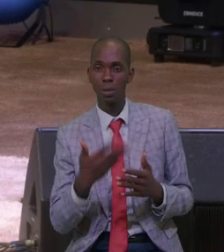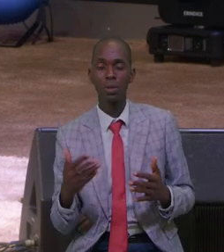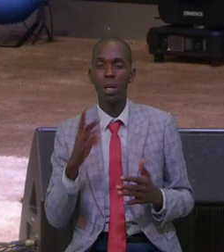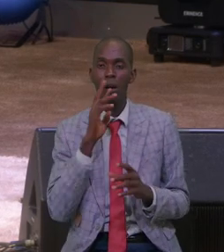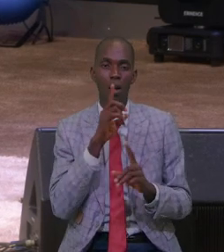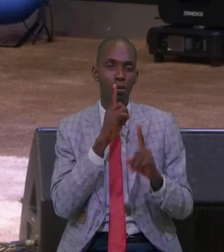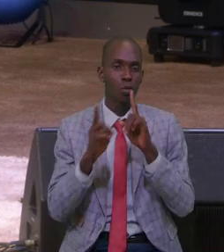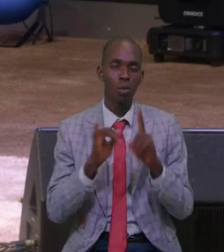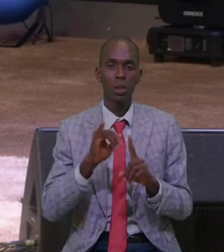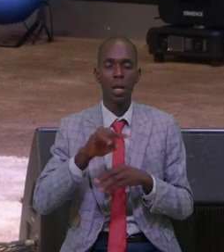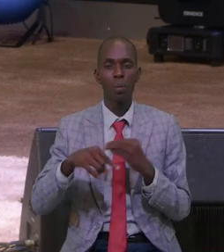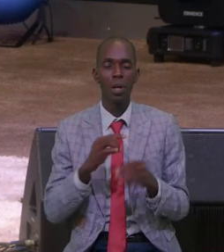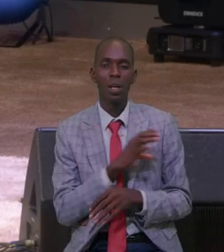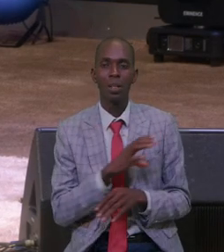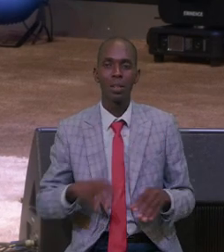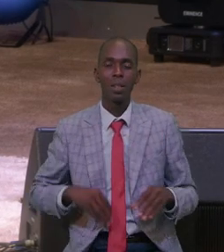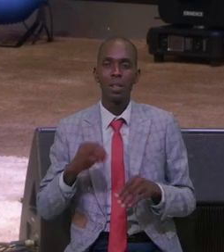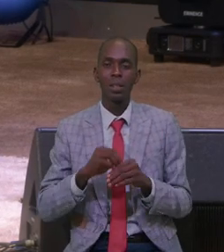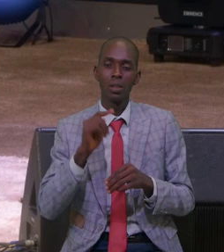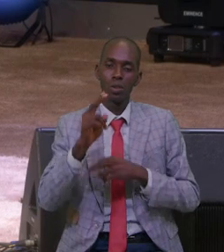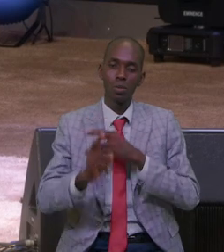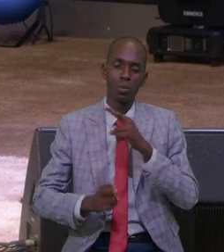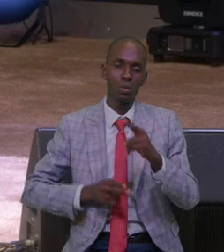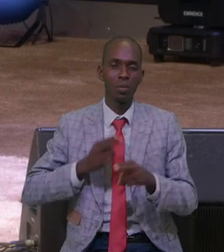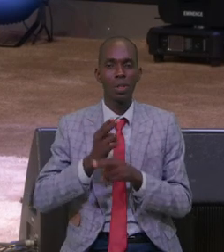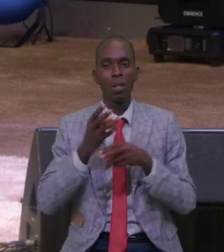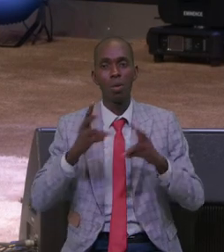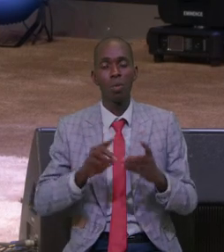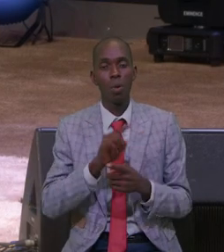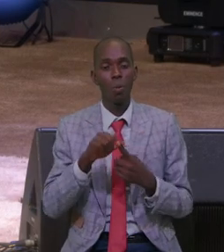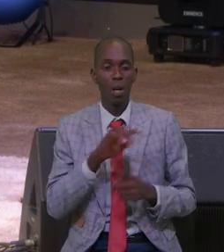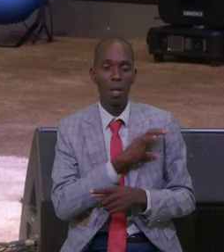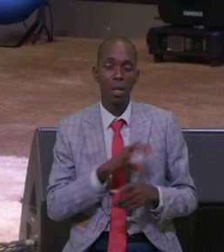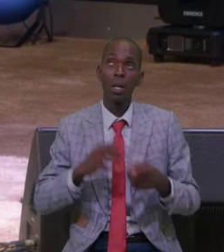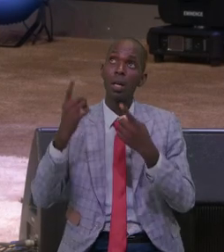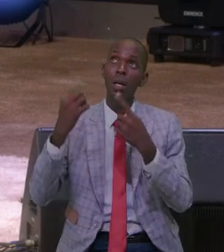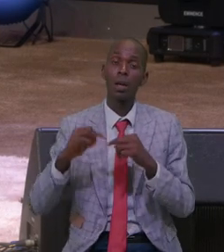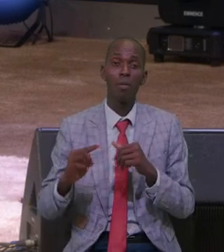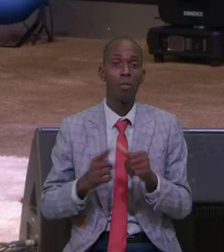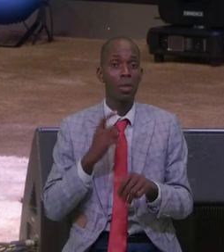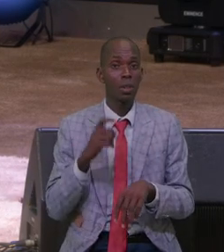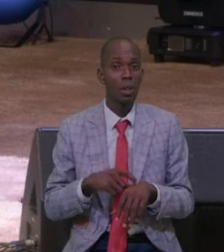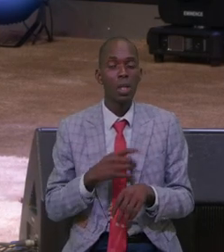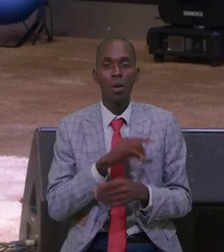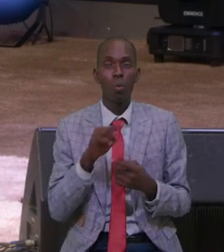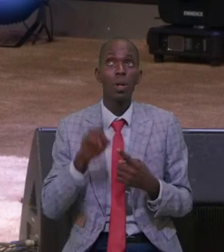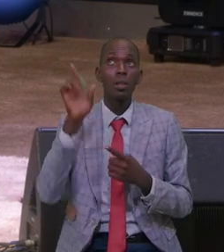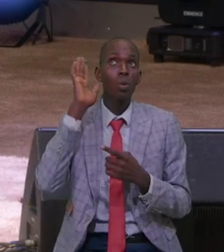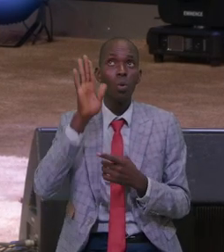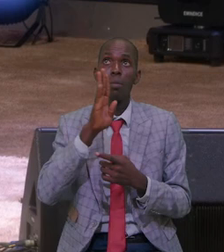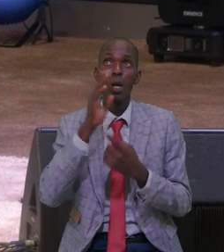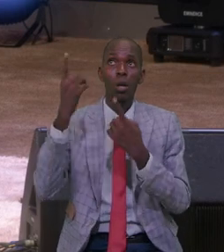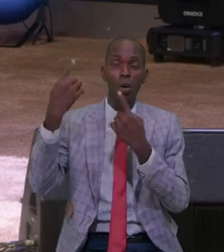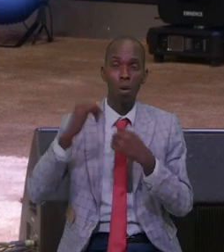Christ in a universal way. When he came the first time, and when he's coming, he'll be